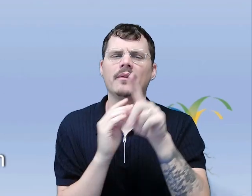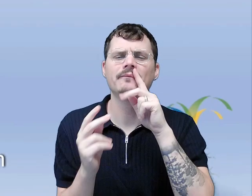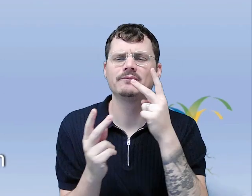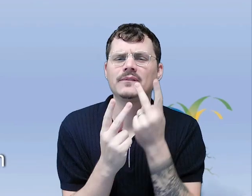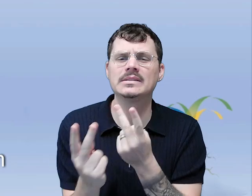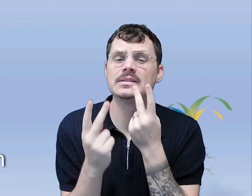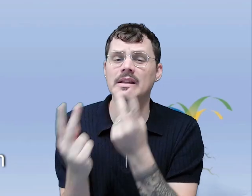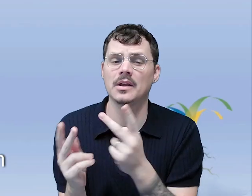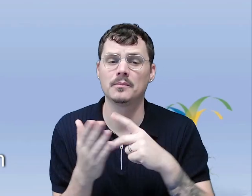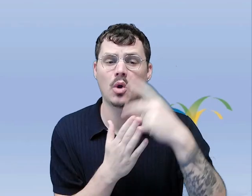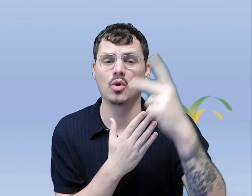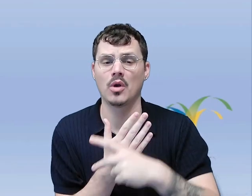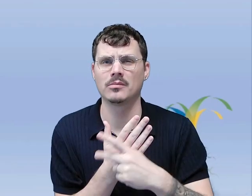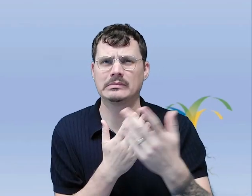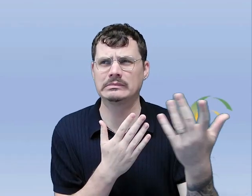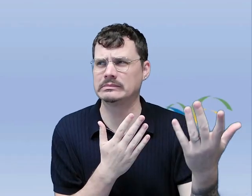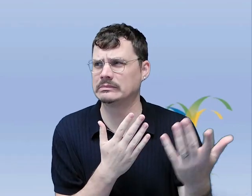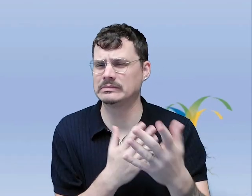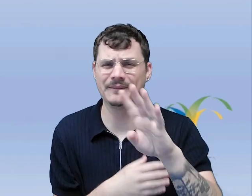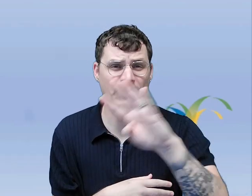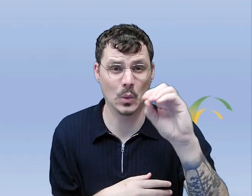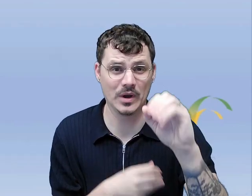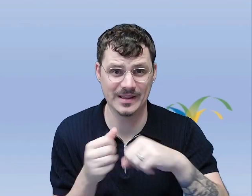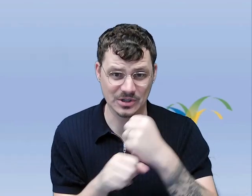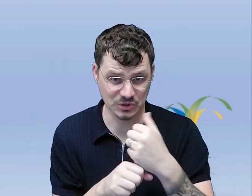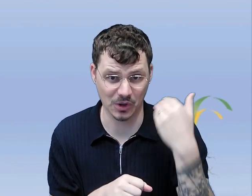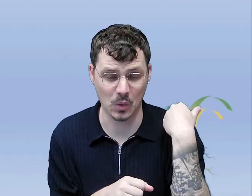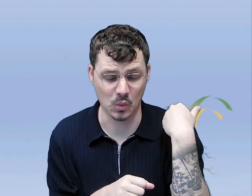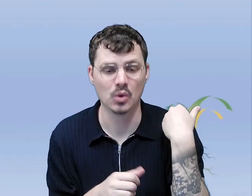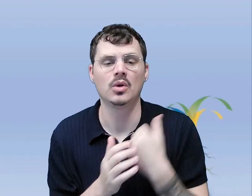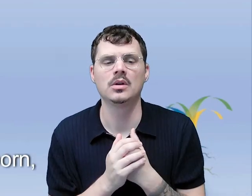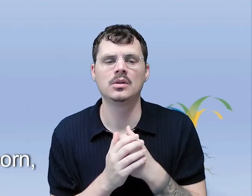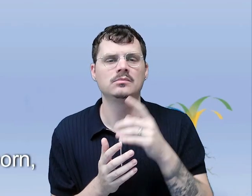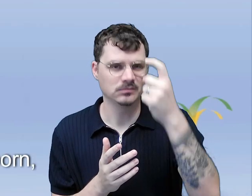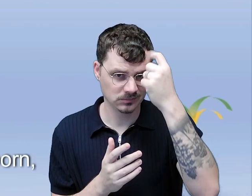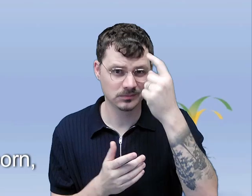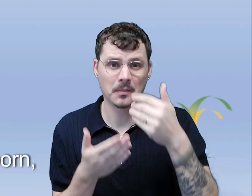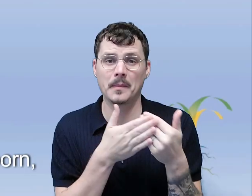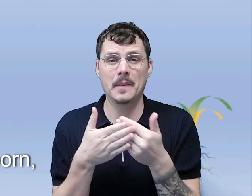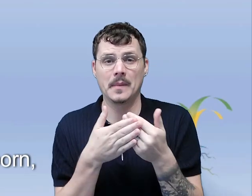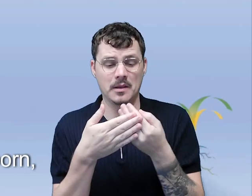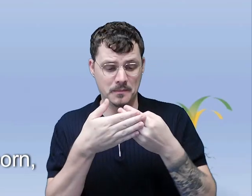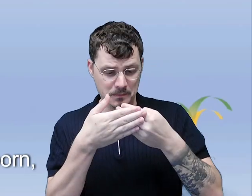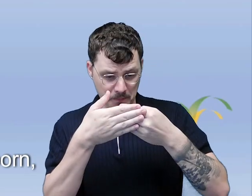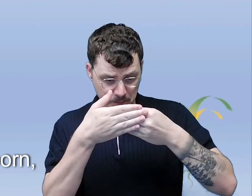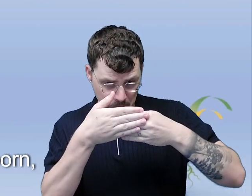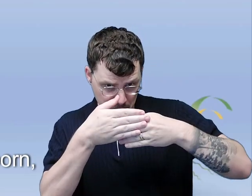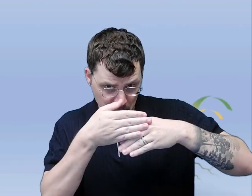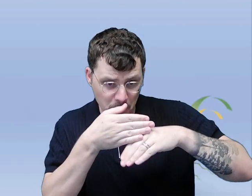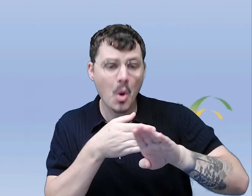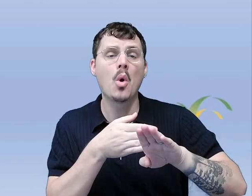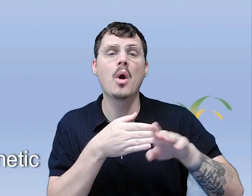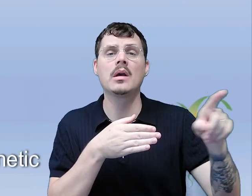developed a visiting program 40 years ago, where as soon as a baby was